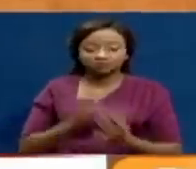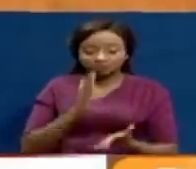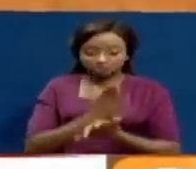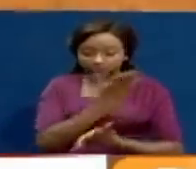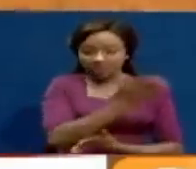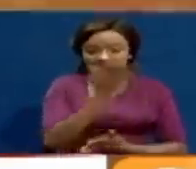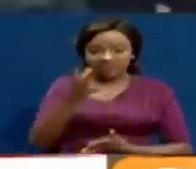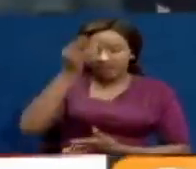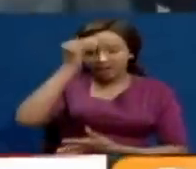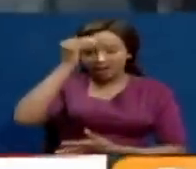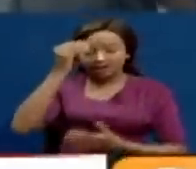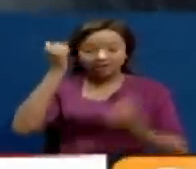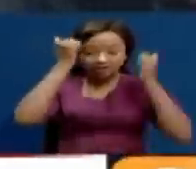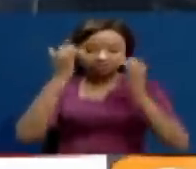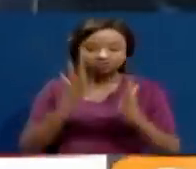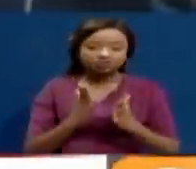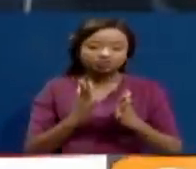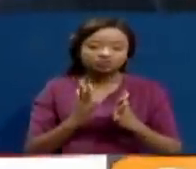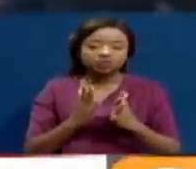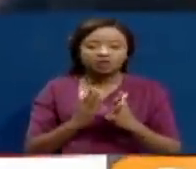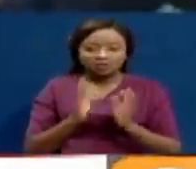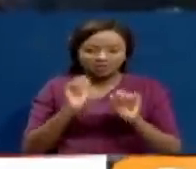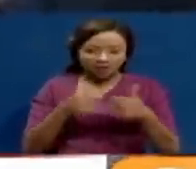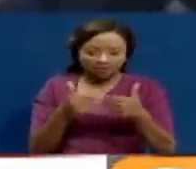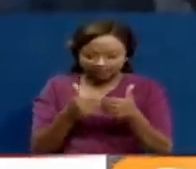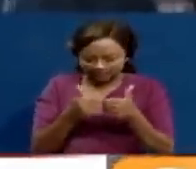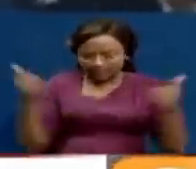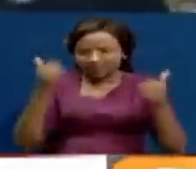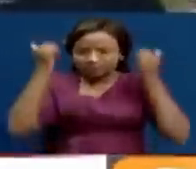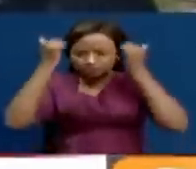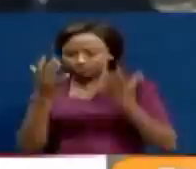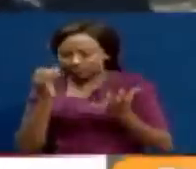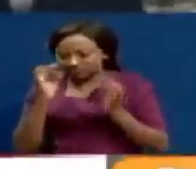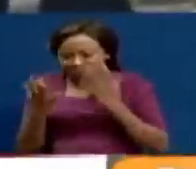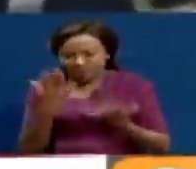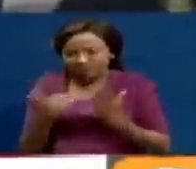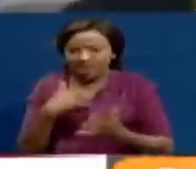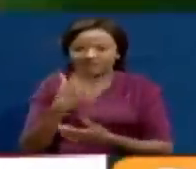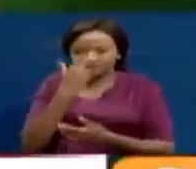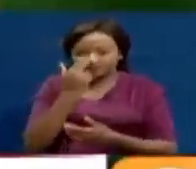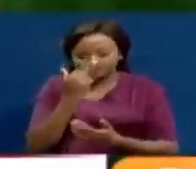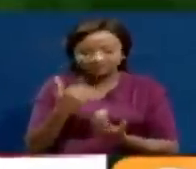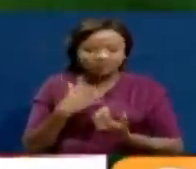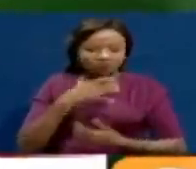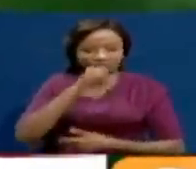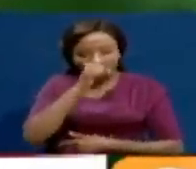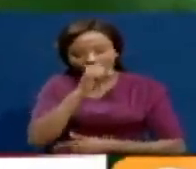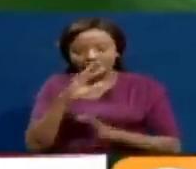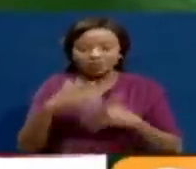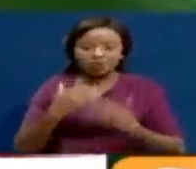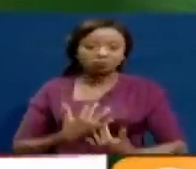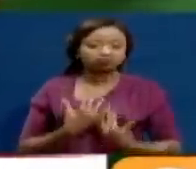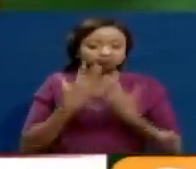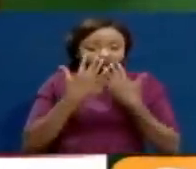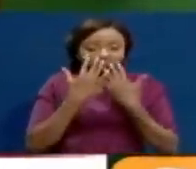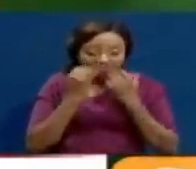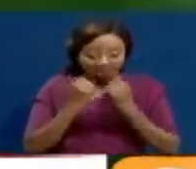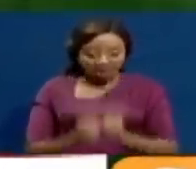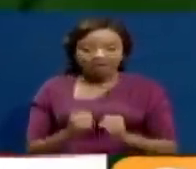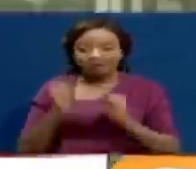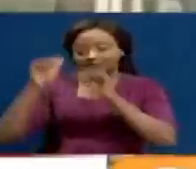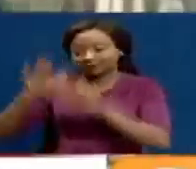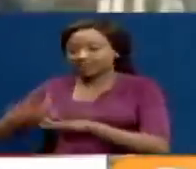institutions want to either isolate or allow those with symptoms such as fever, cough or difficulty in breathing to stay at home. Those